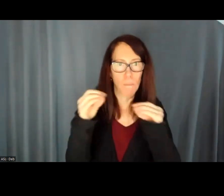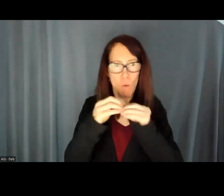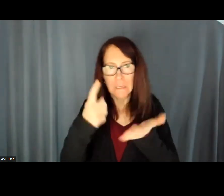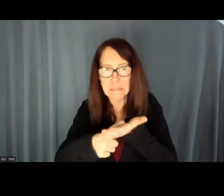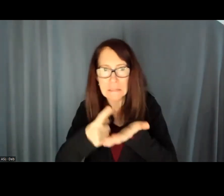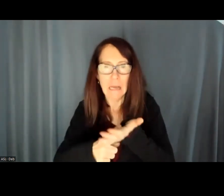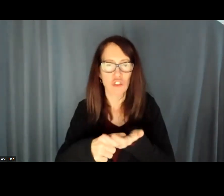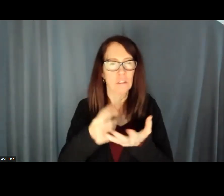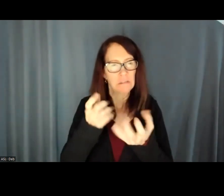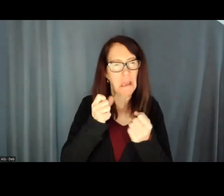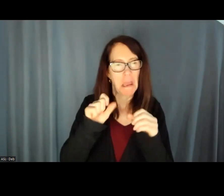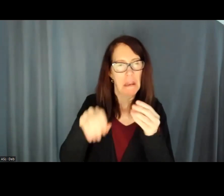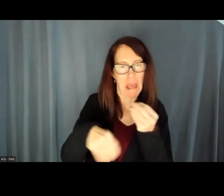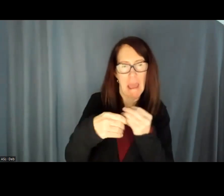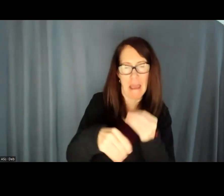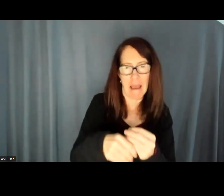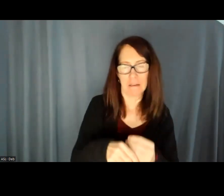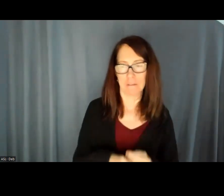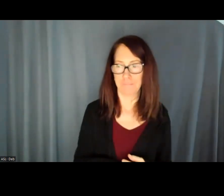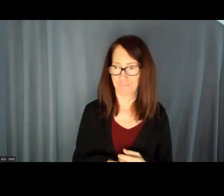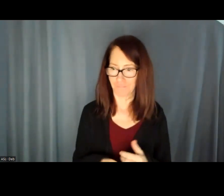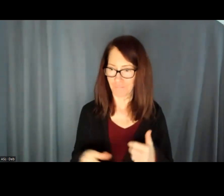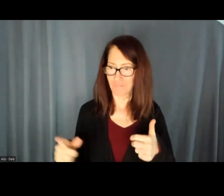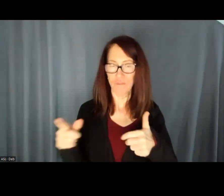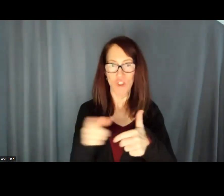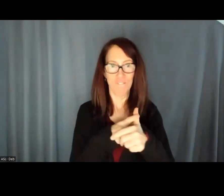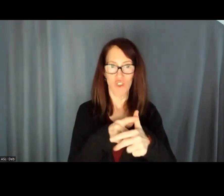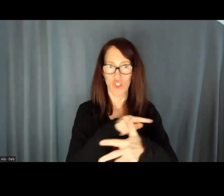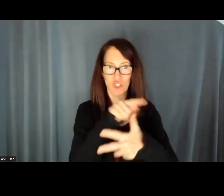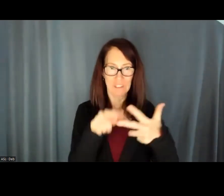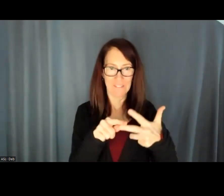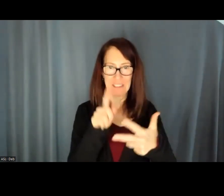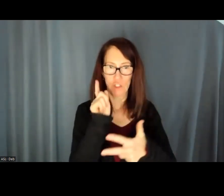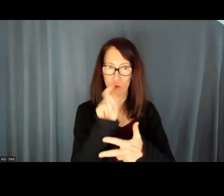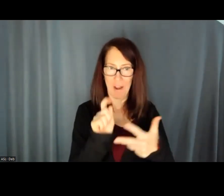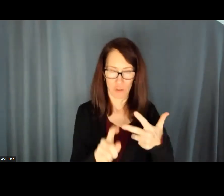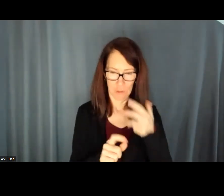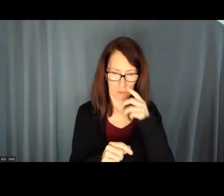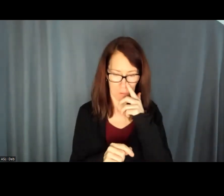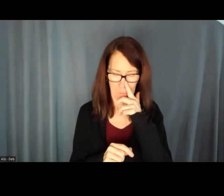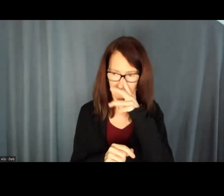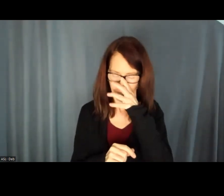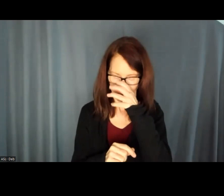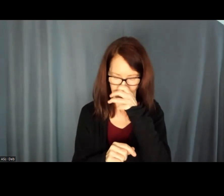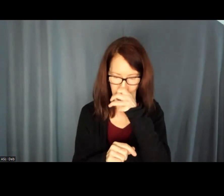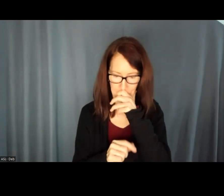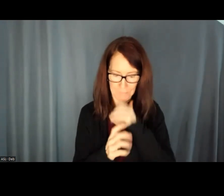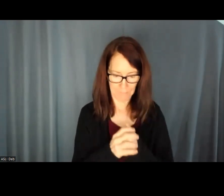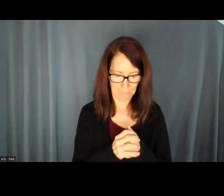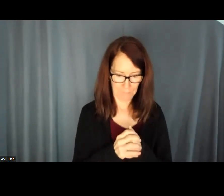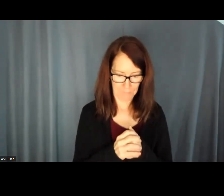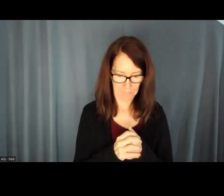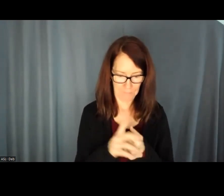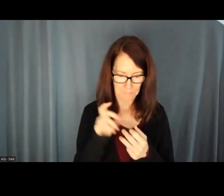strategy. So the first of these questions that I thought we might address is, what metrics